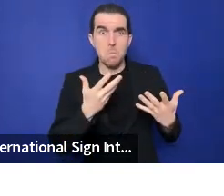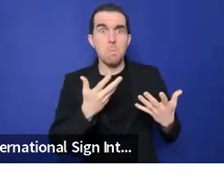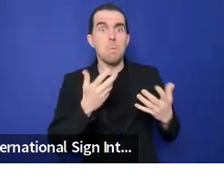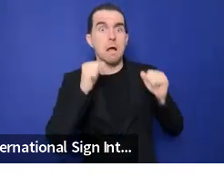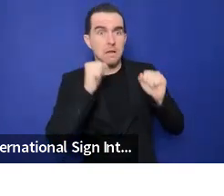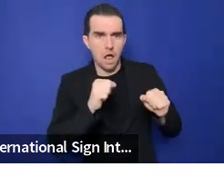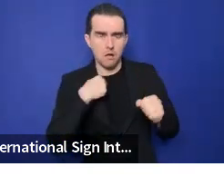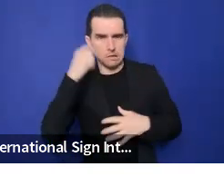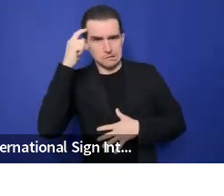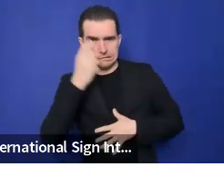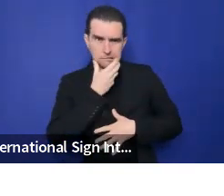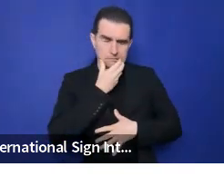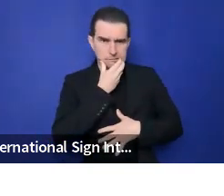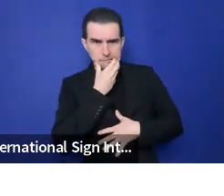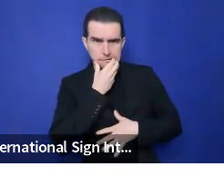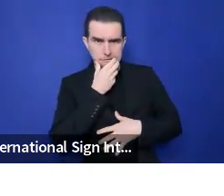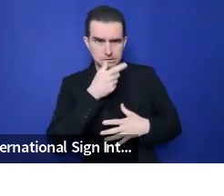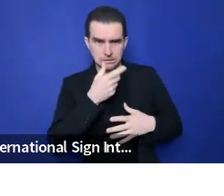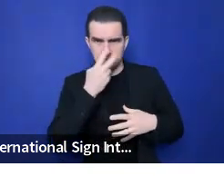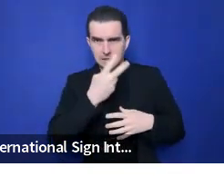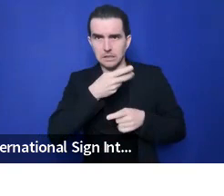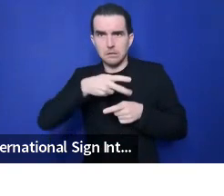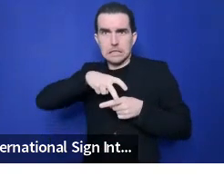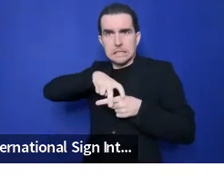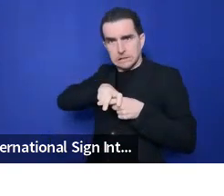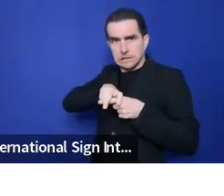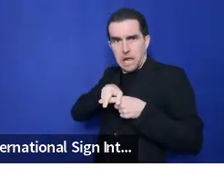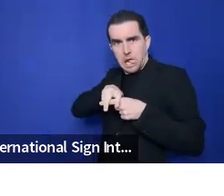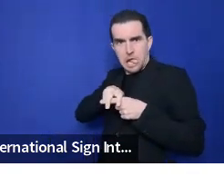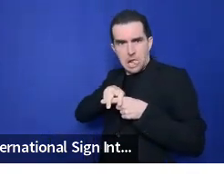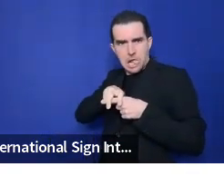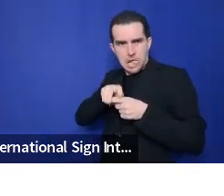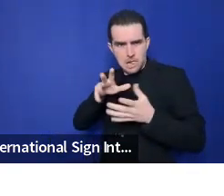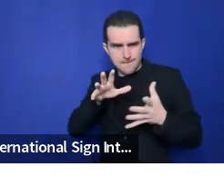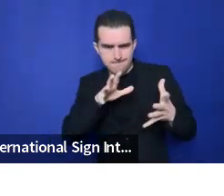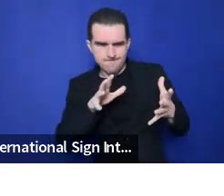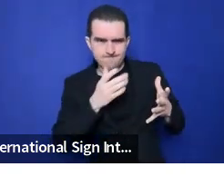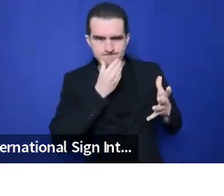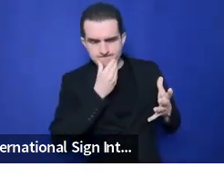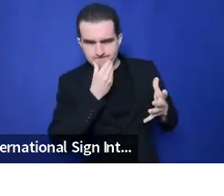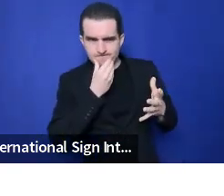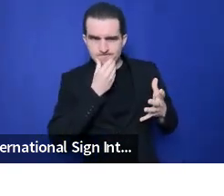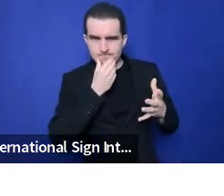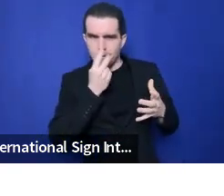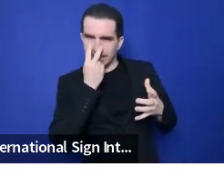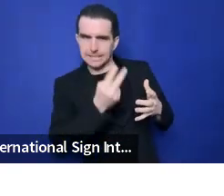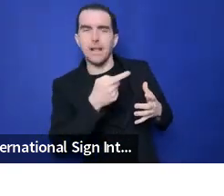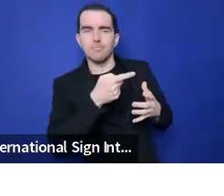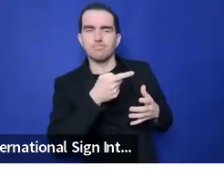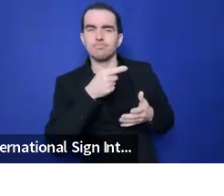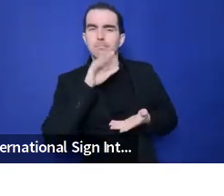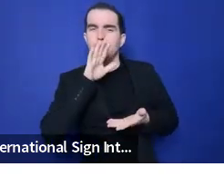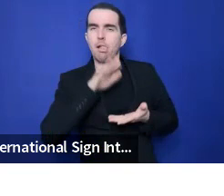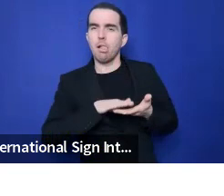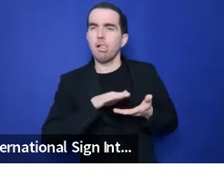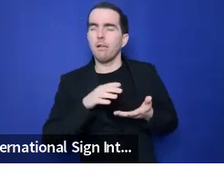dehydrated, who was confused, who was dizzy, and who could not stand very easily.